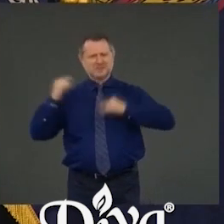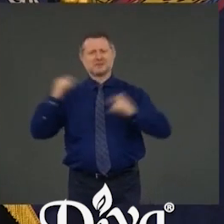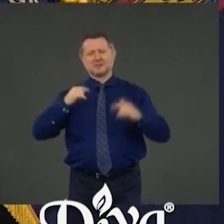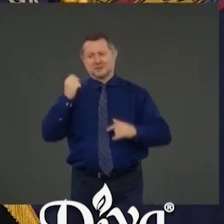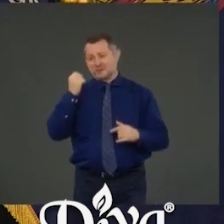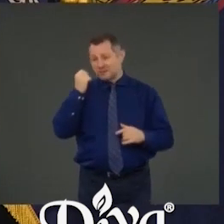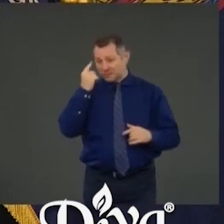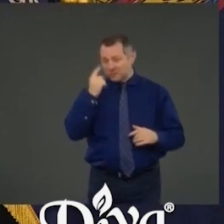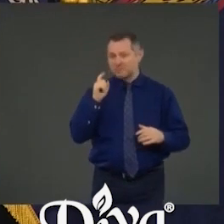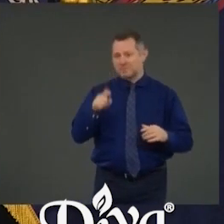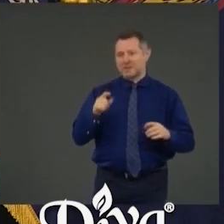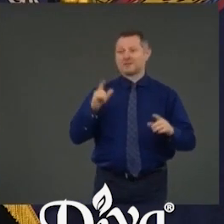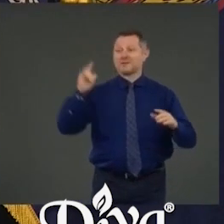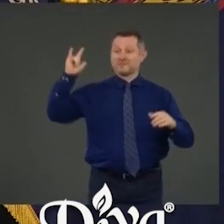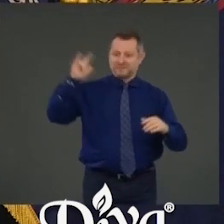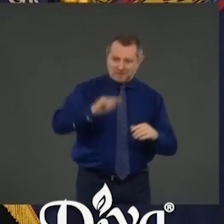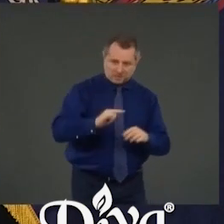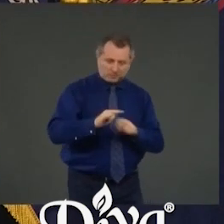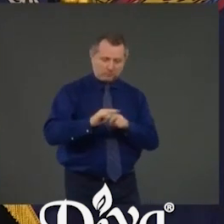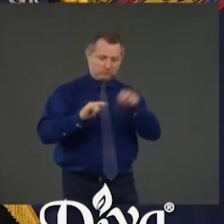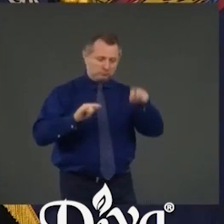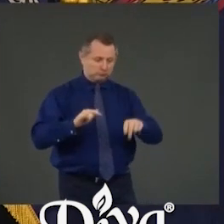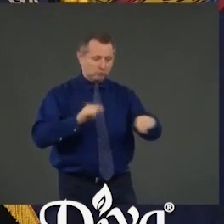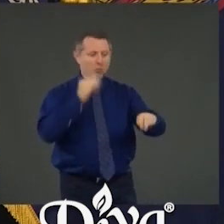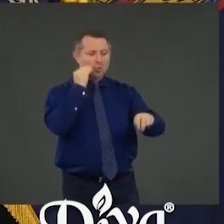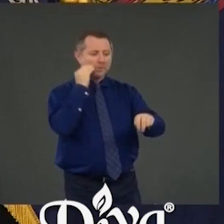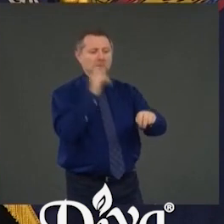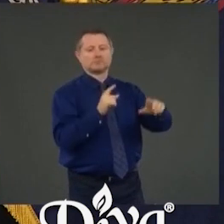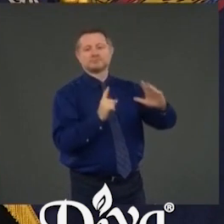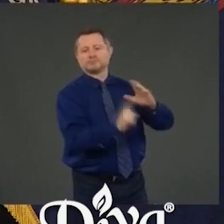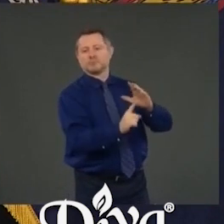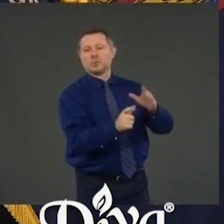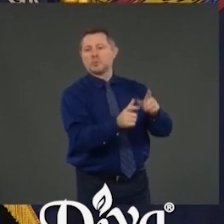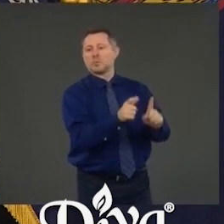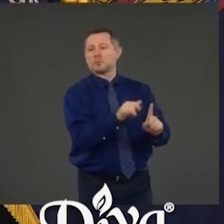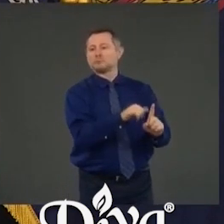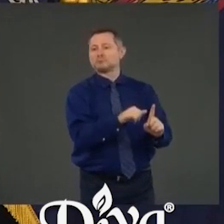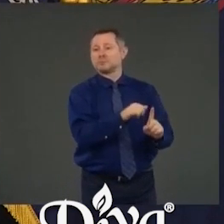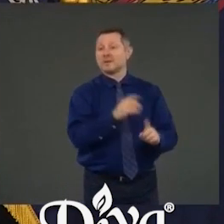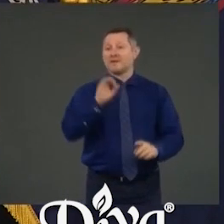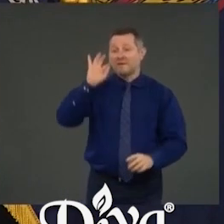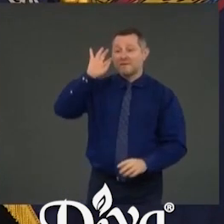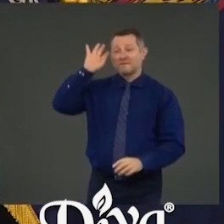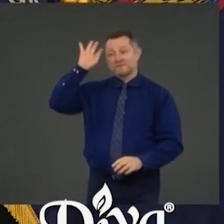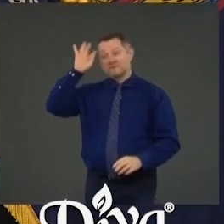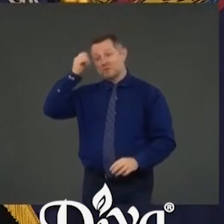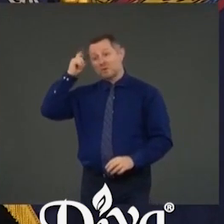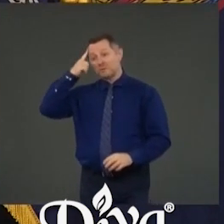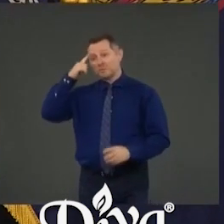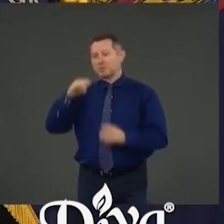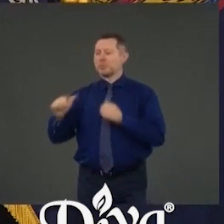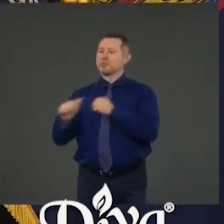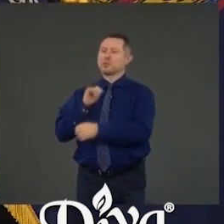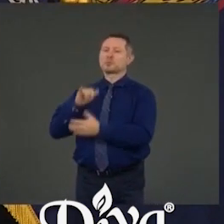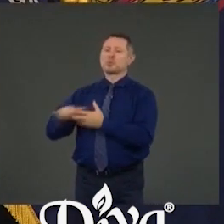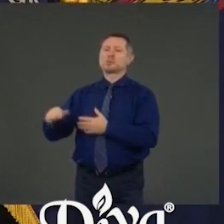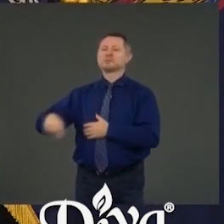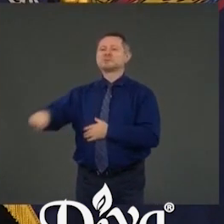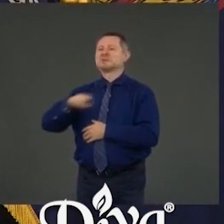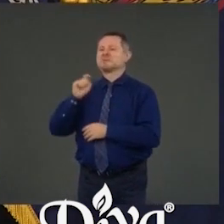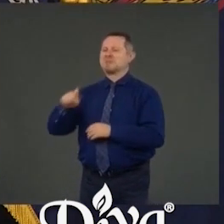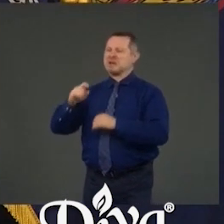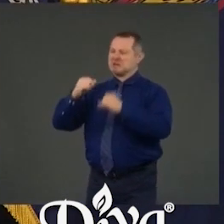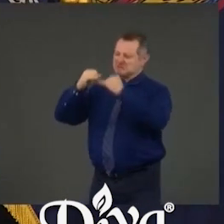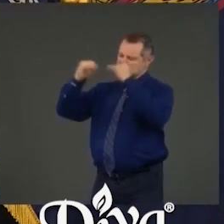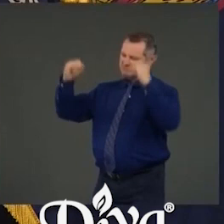blockade. That's what the federal government threatened to do to us at one point. And I said that would